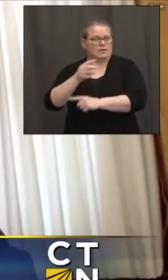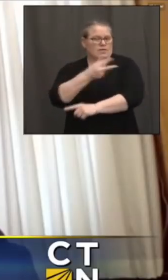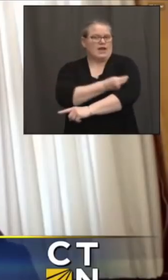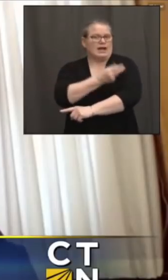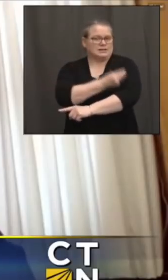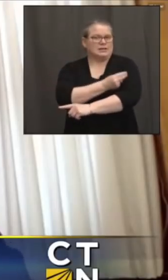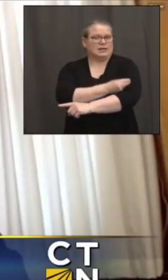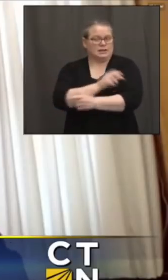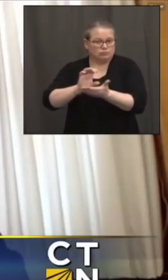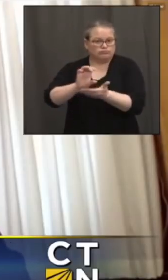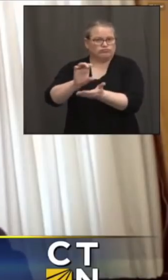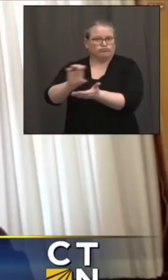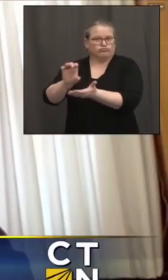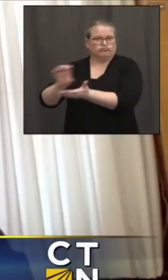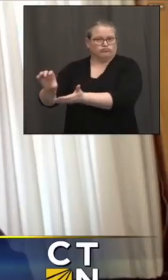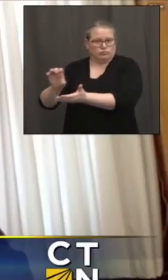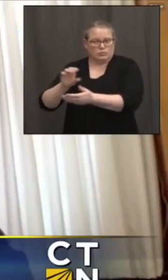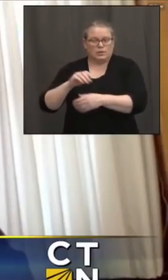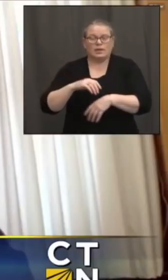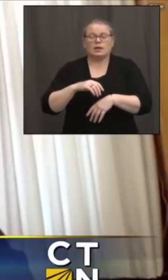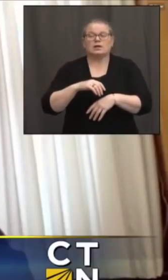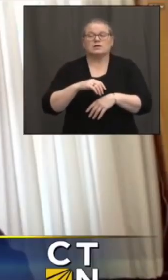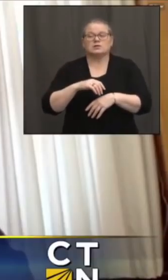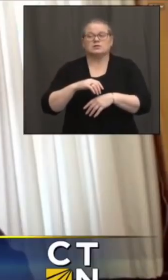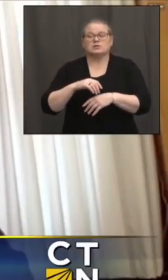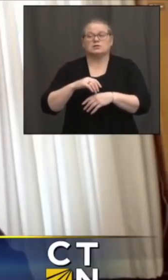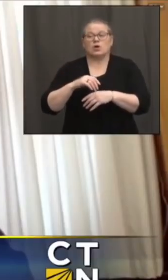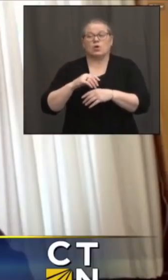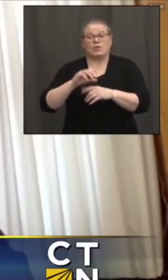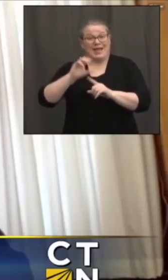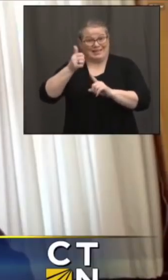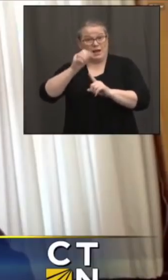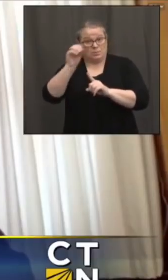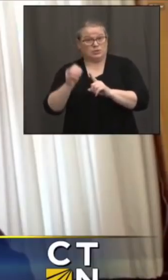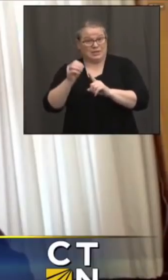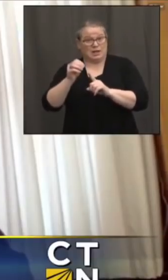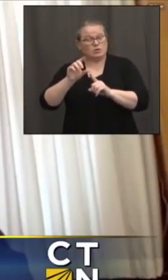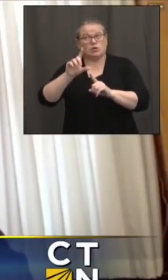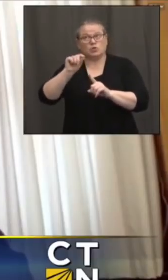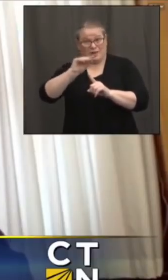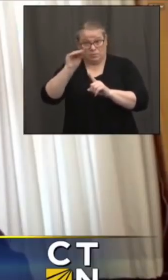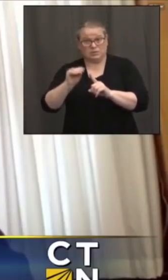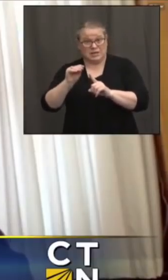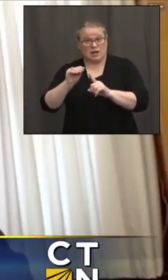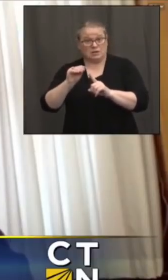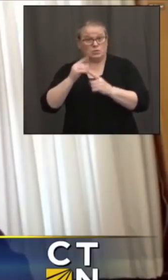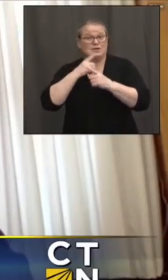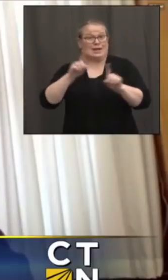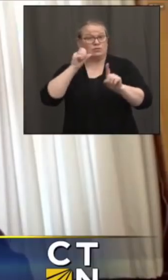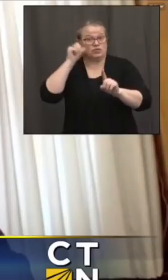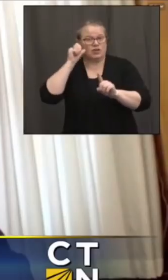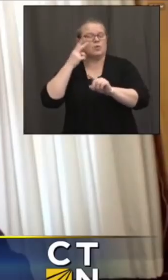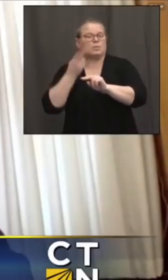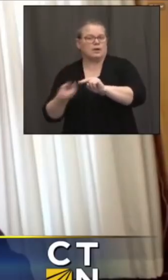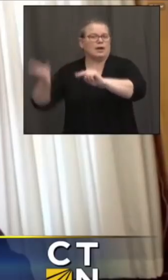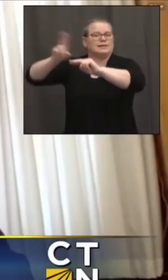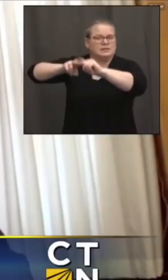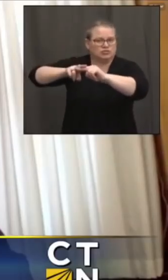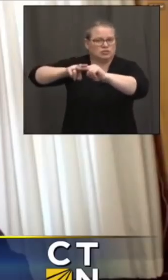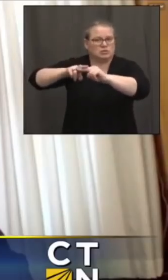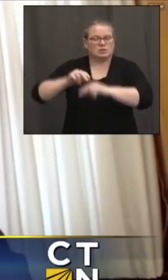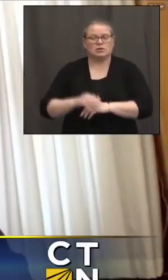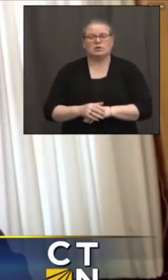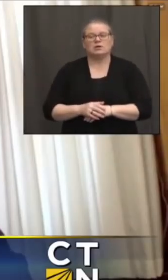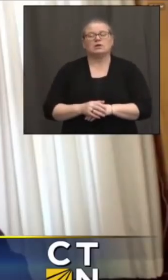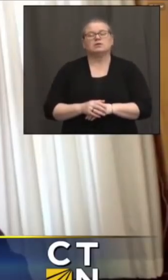towns. So that would be in addition. That's obviously providers in those cities, not that, they serve